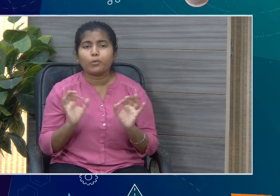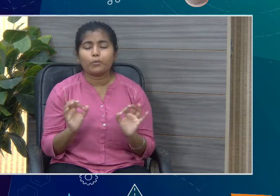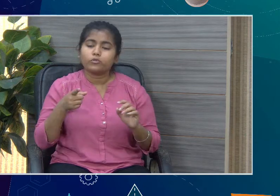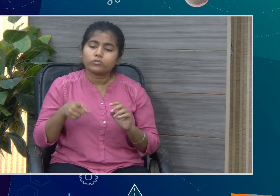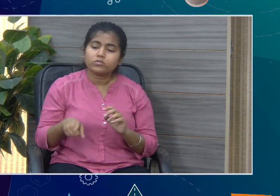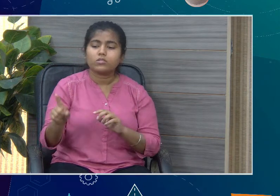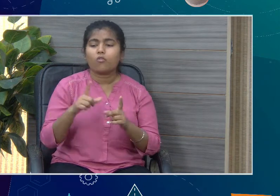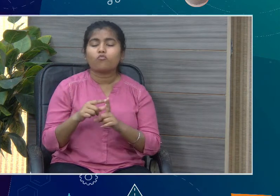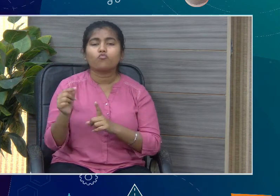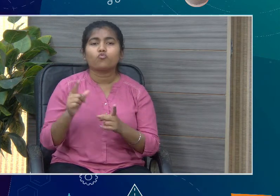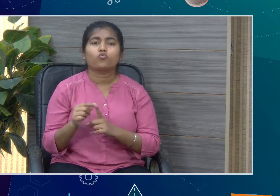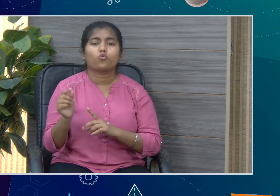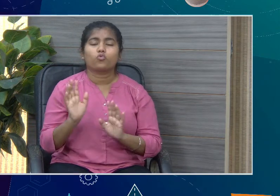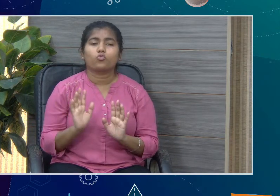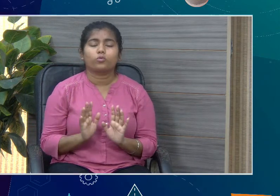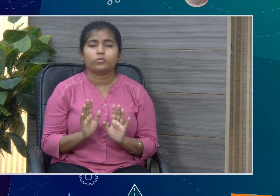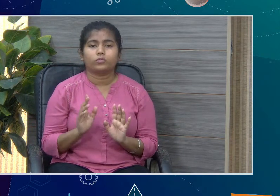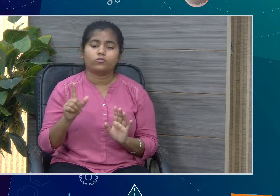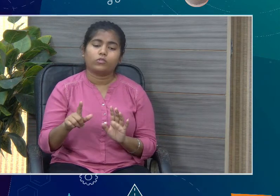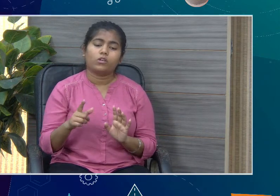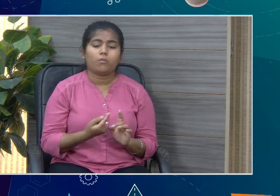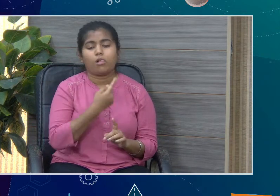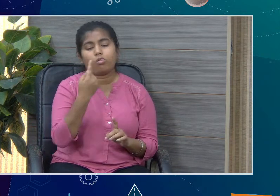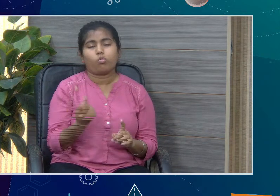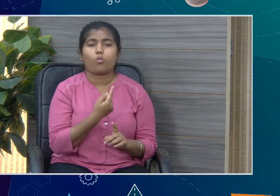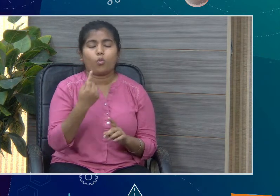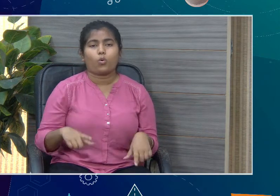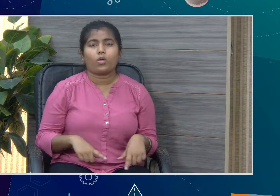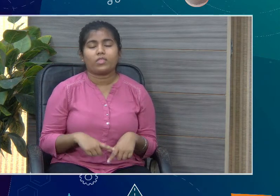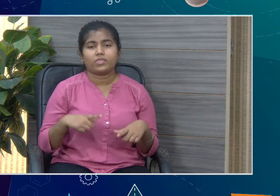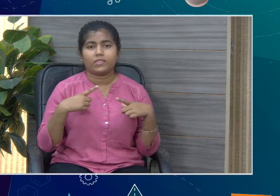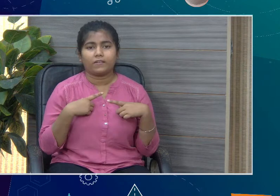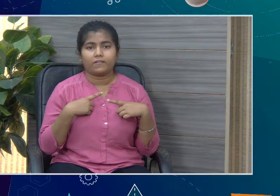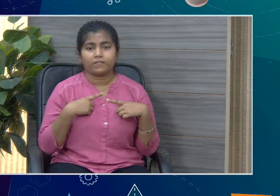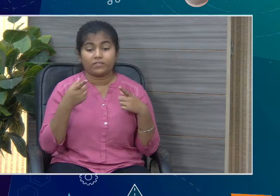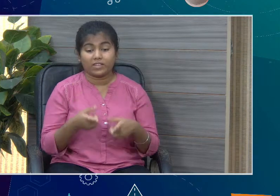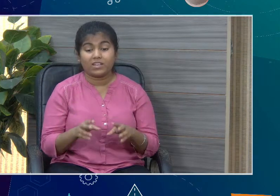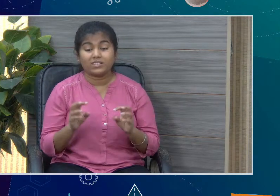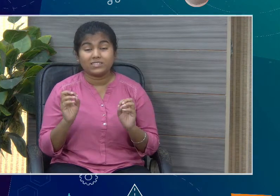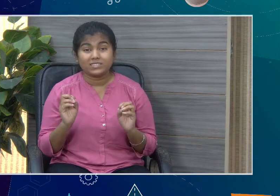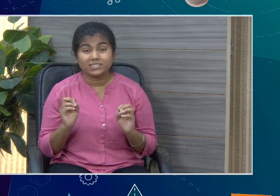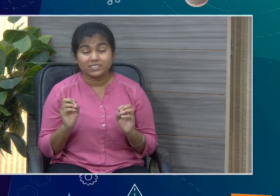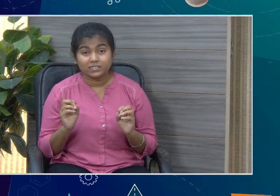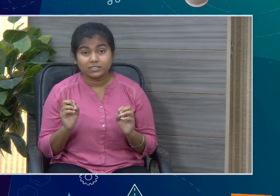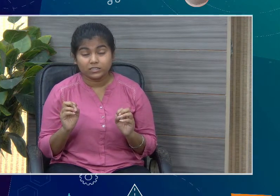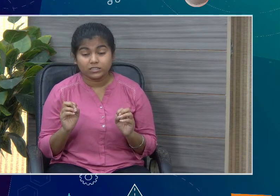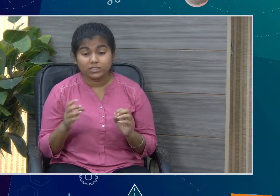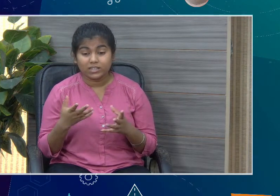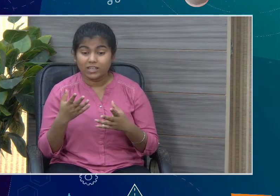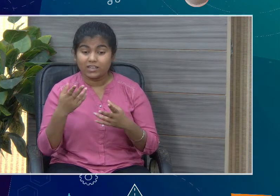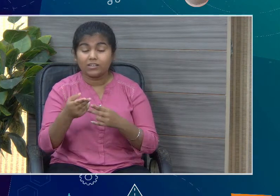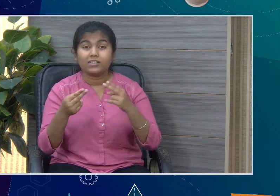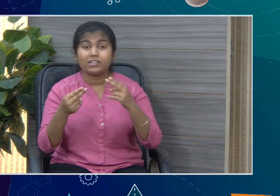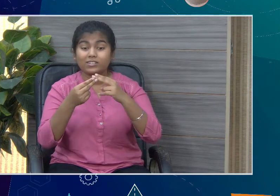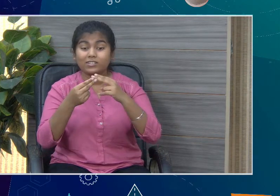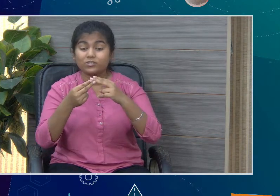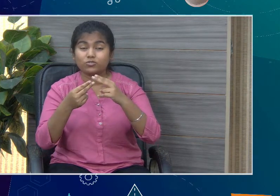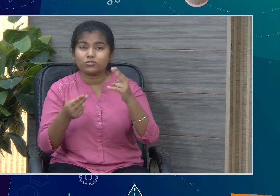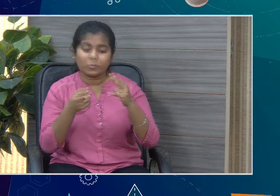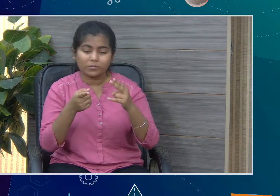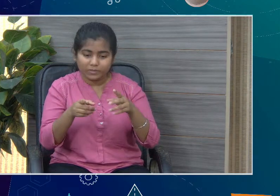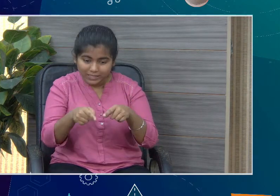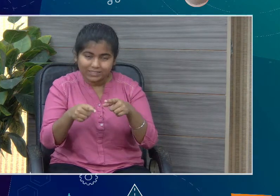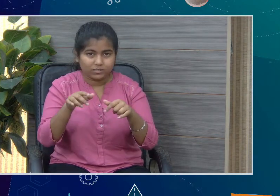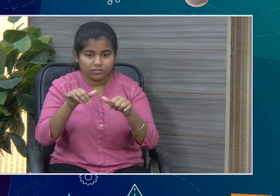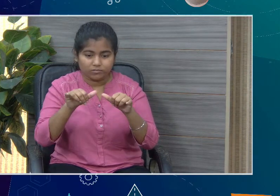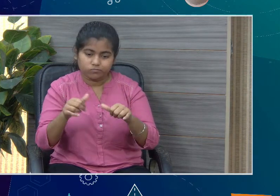was living over here or alone over here, and from here the story that is there in the book starts.